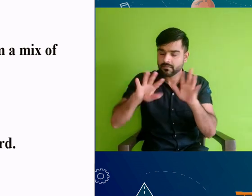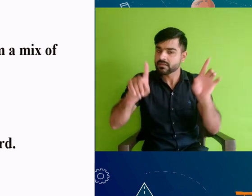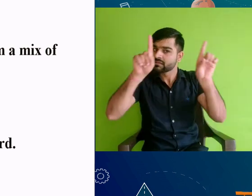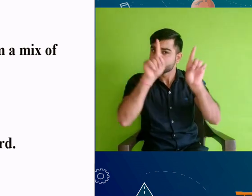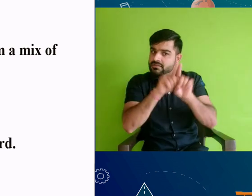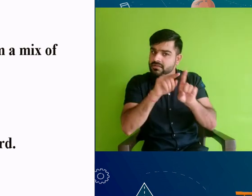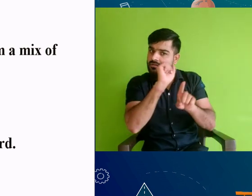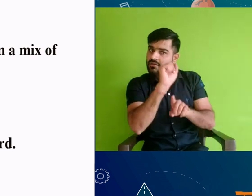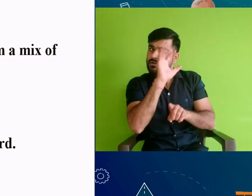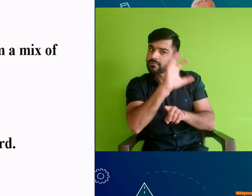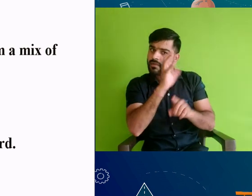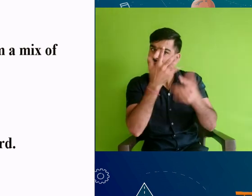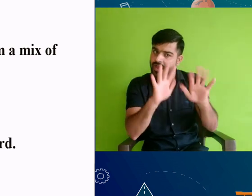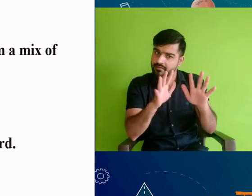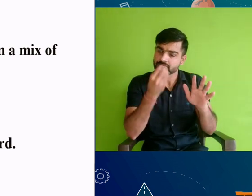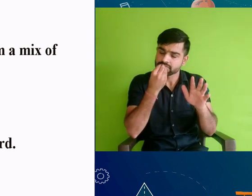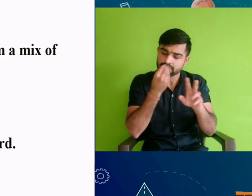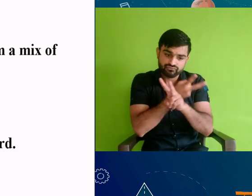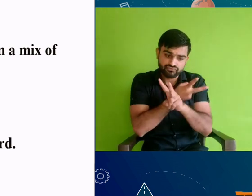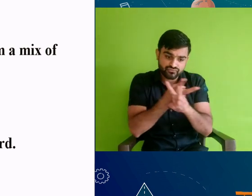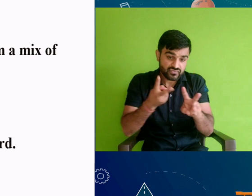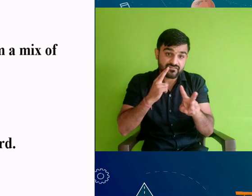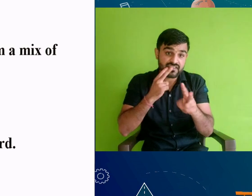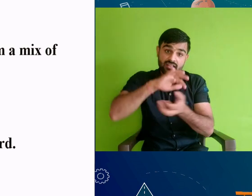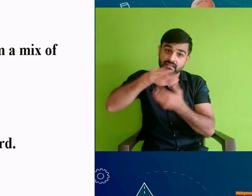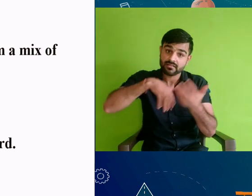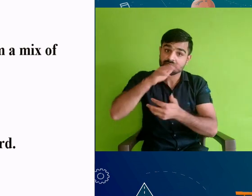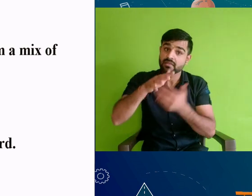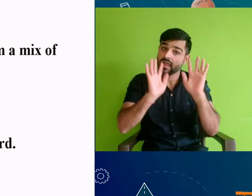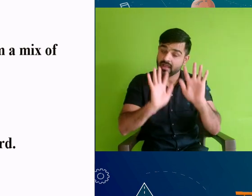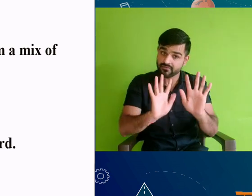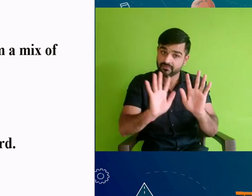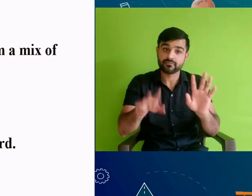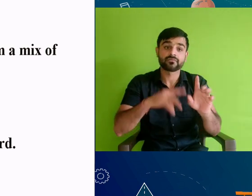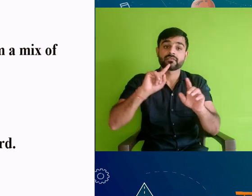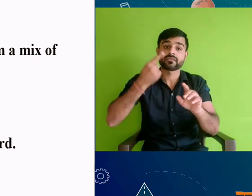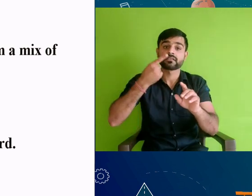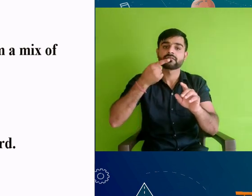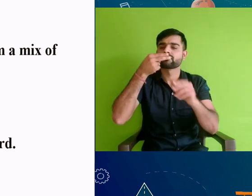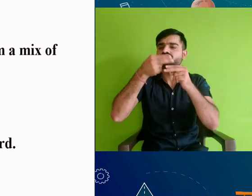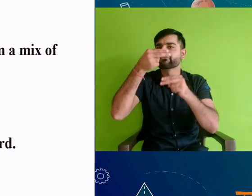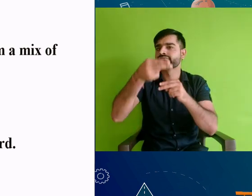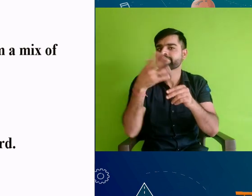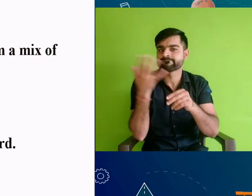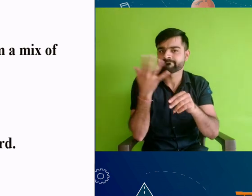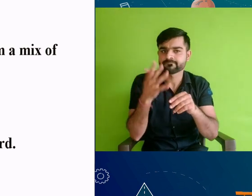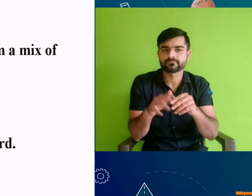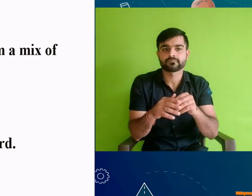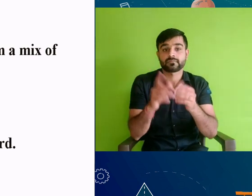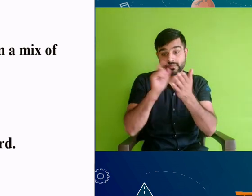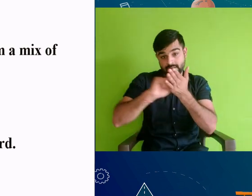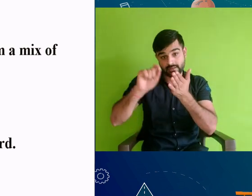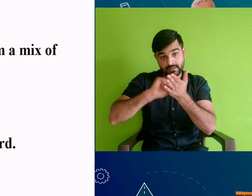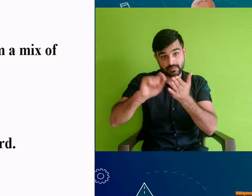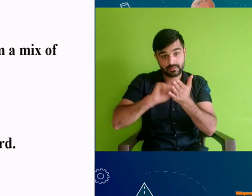state made from a mix of many vegetables? First part is, what is it called? Note down the ingredients used